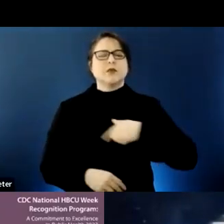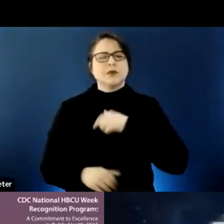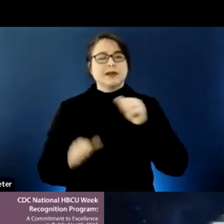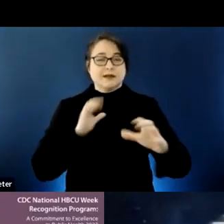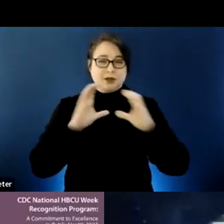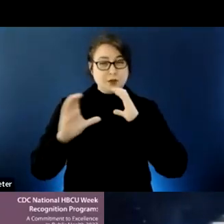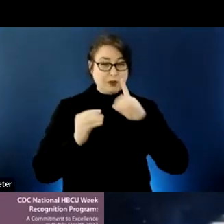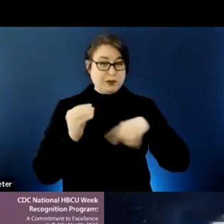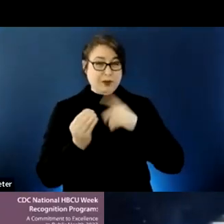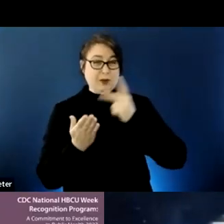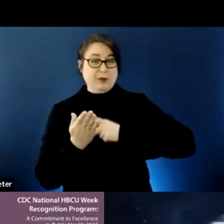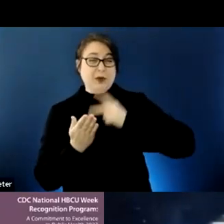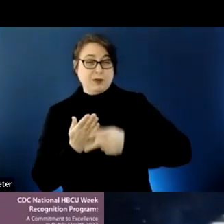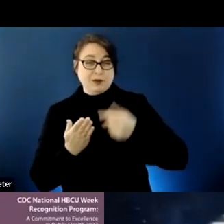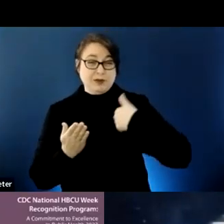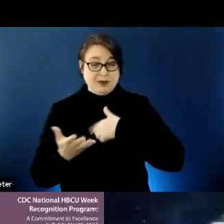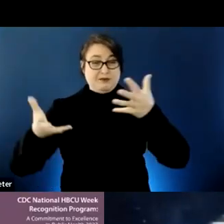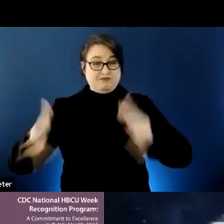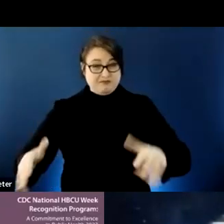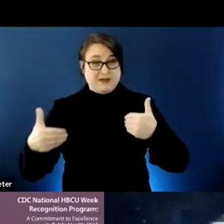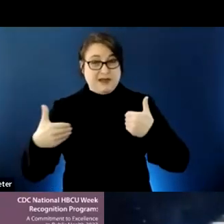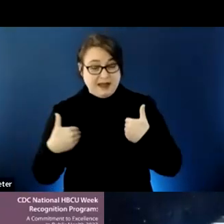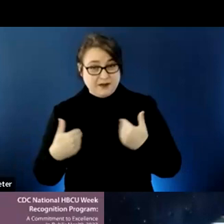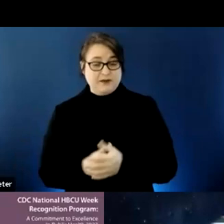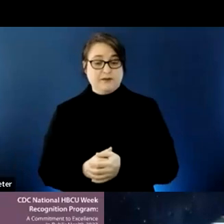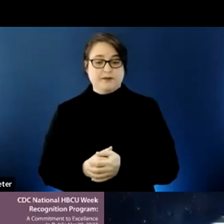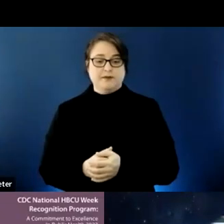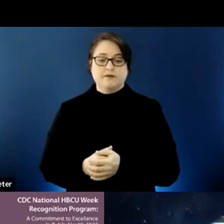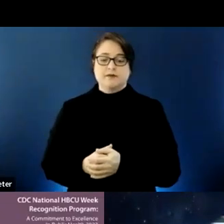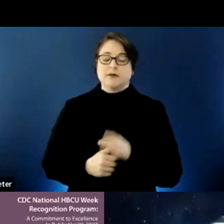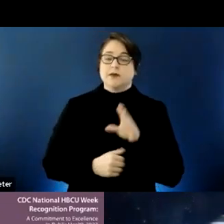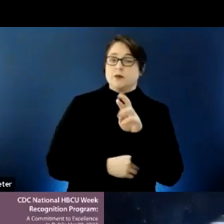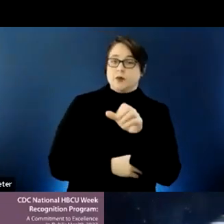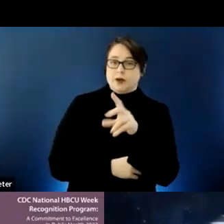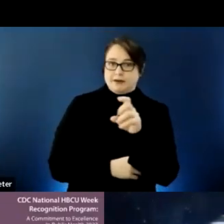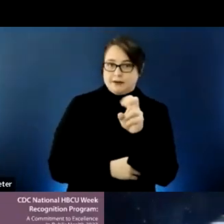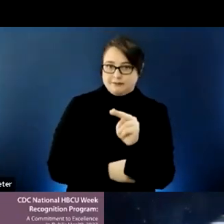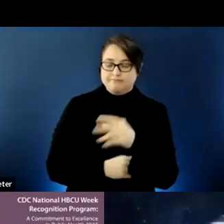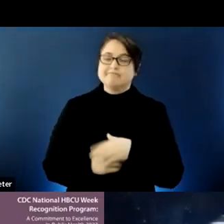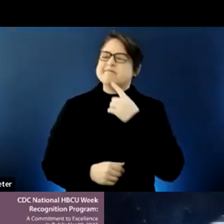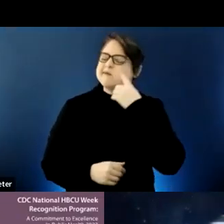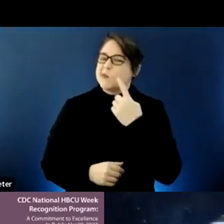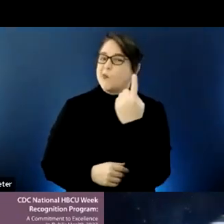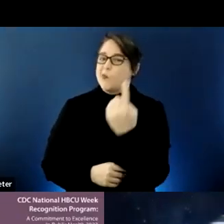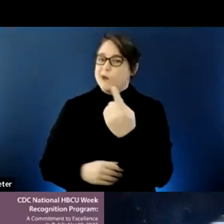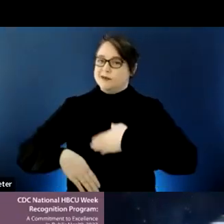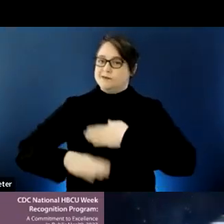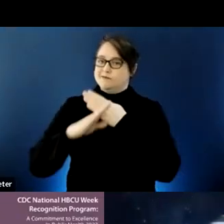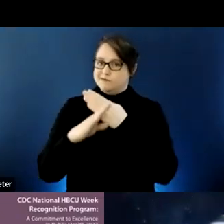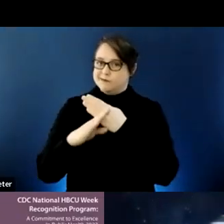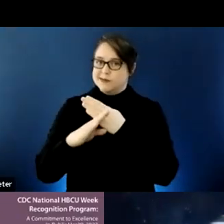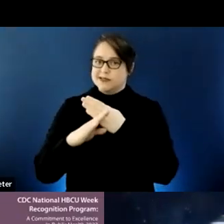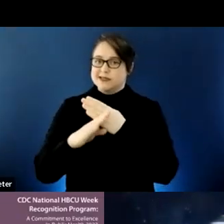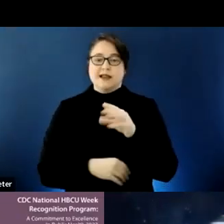career pathways? What do you think of that? Well, I think one of the major barriers to minority students